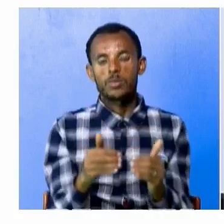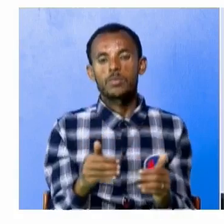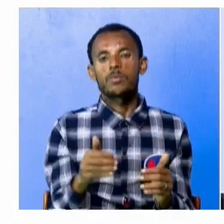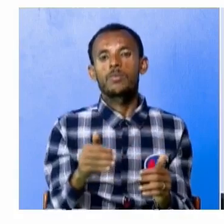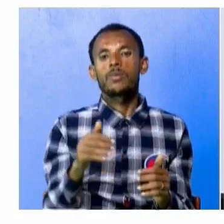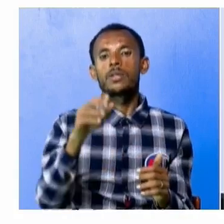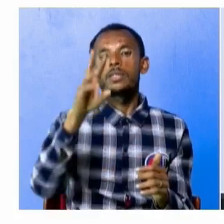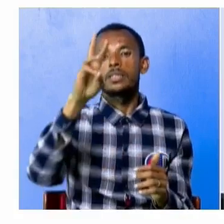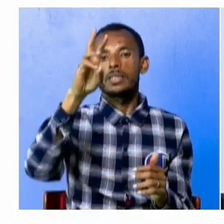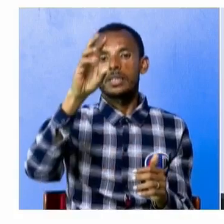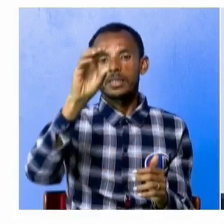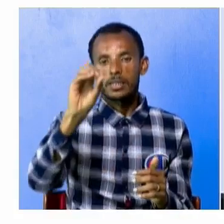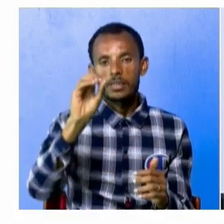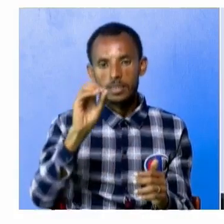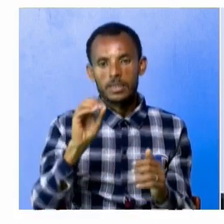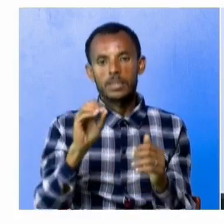30